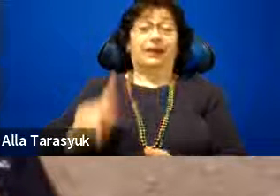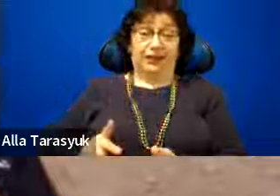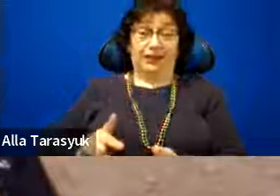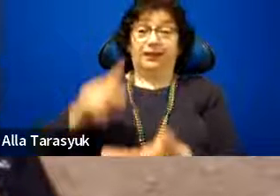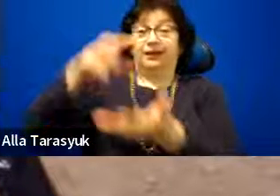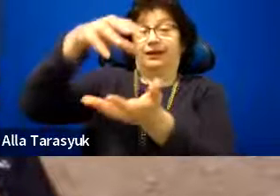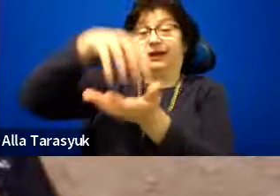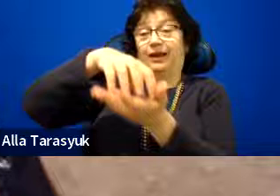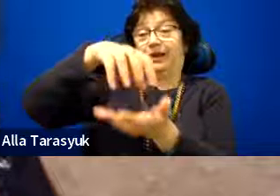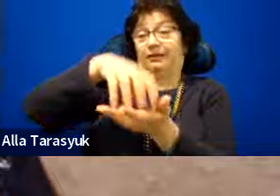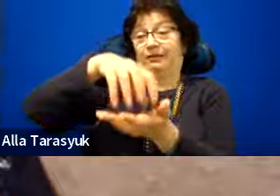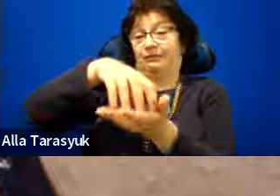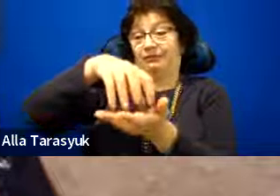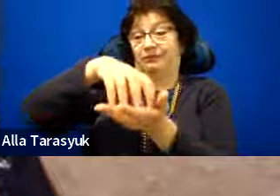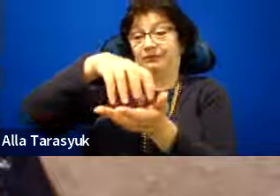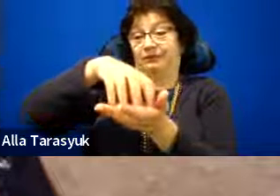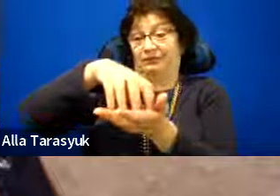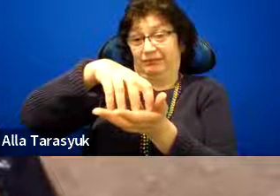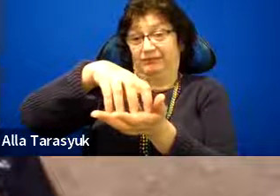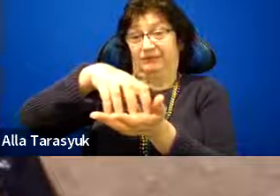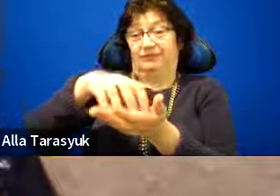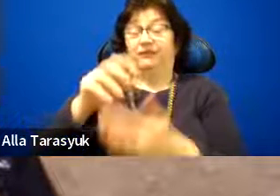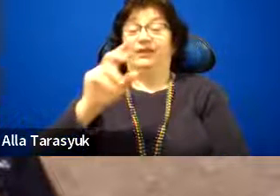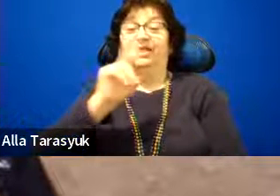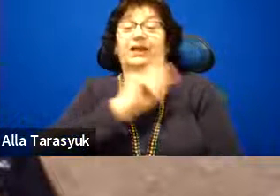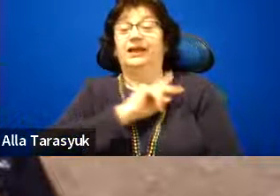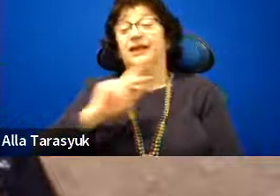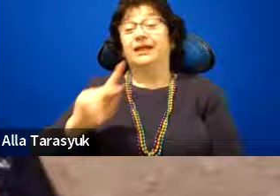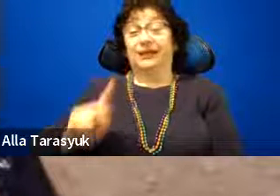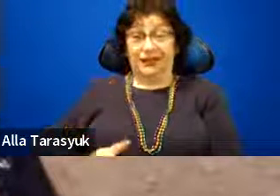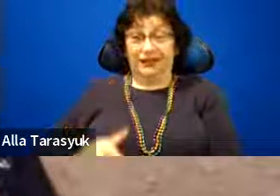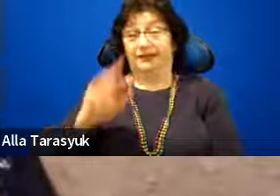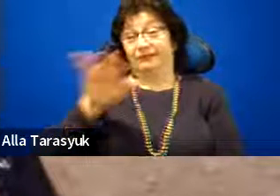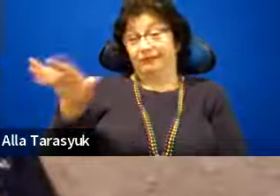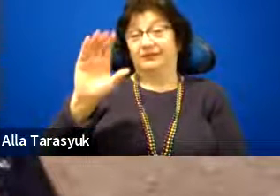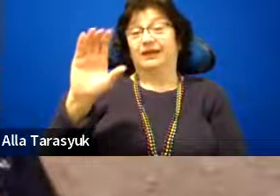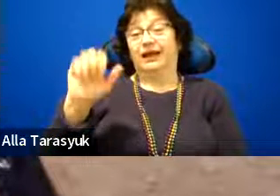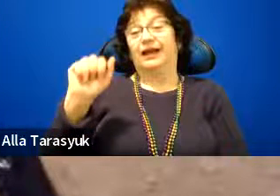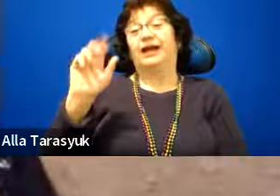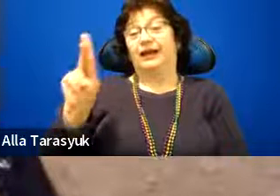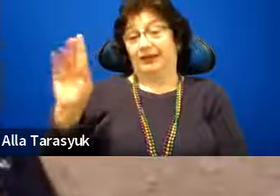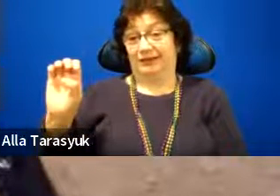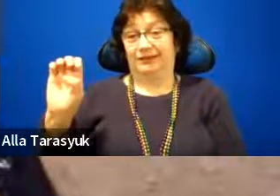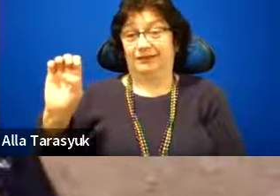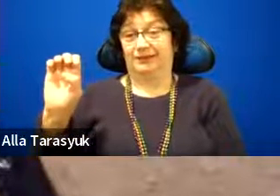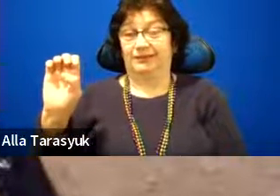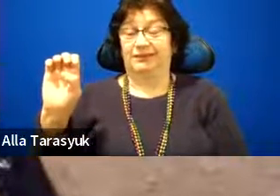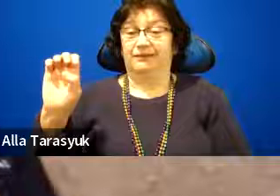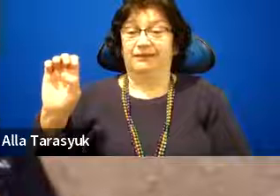And then the other sign is king cake, like the shape of the cake, or king and then spell